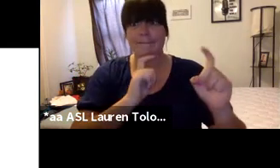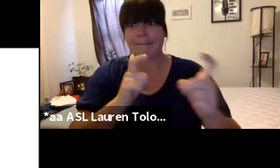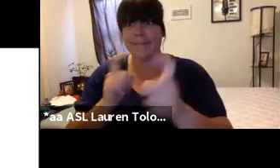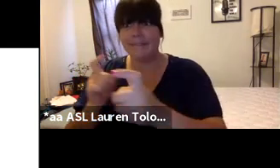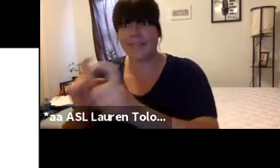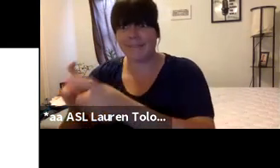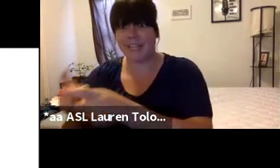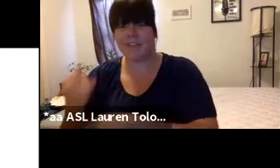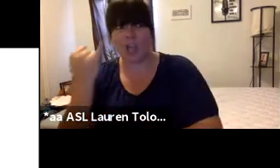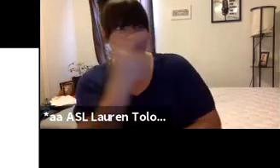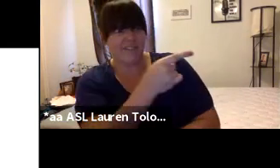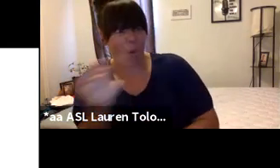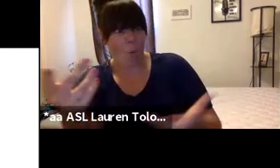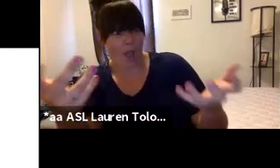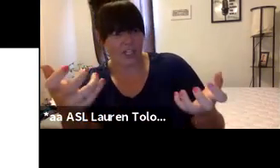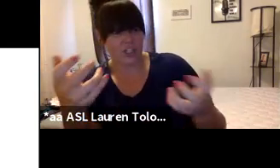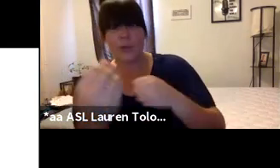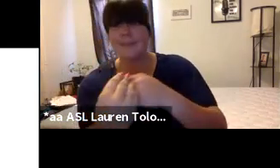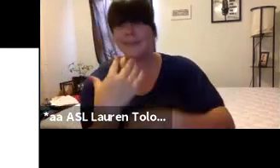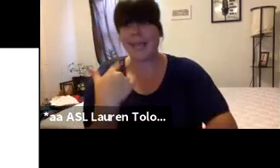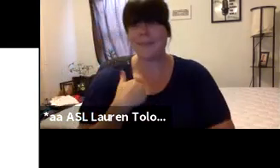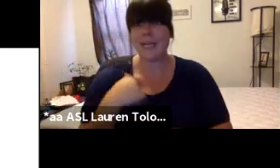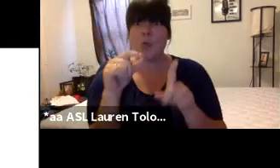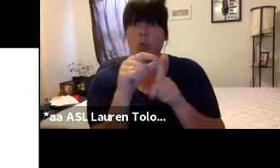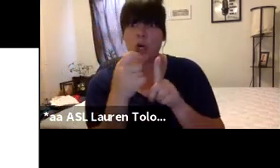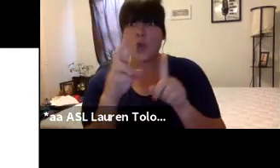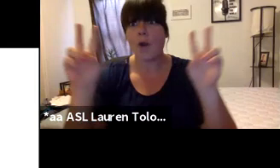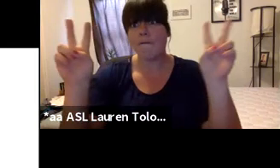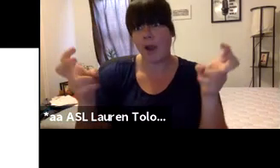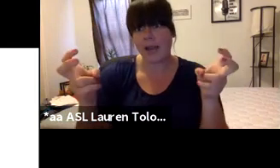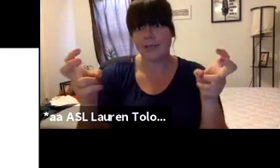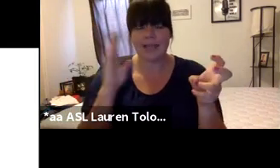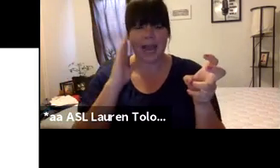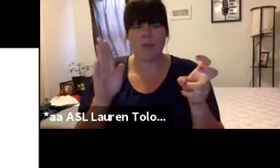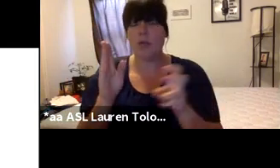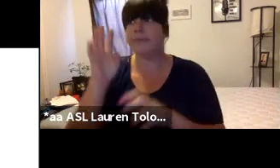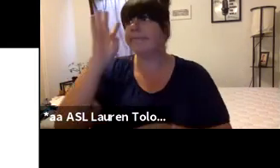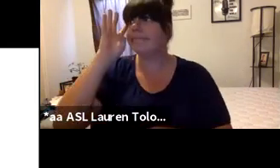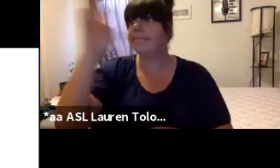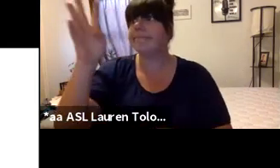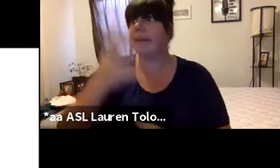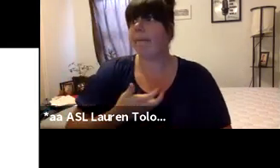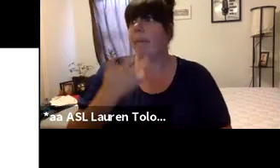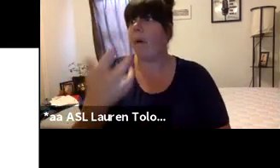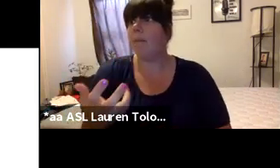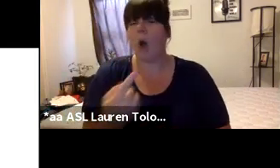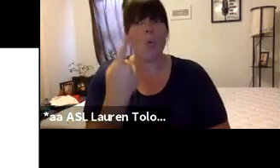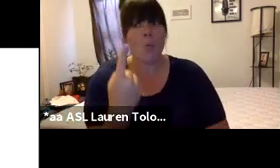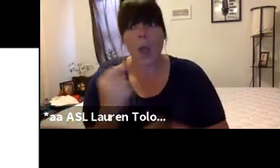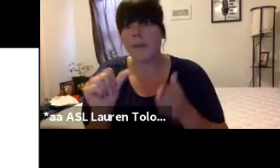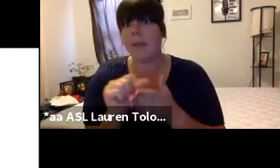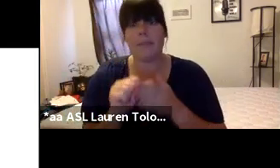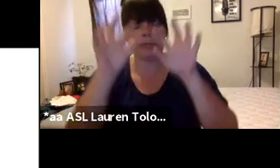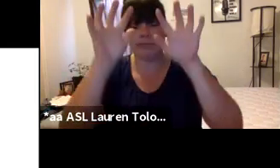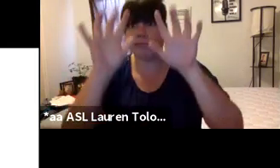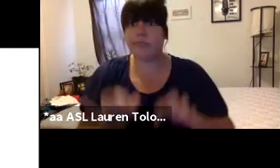could send me a word or a phrase, and I would type them a poem on one sheet of paper, and it would just be a one